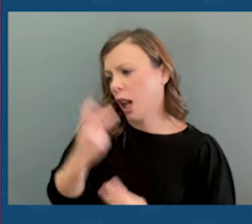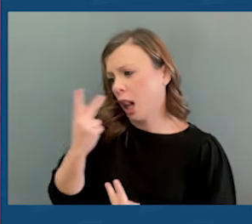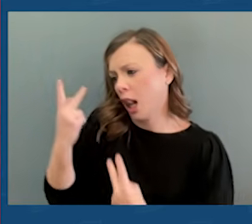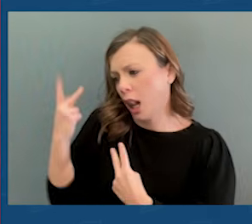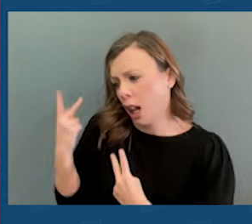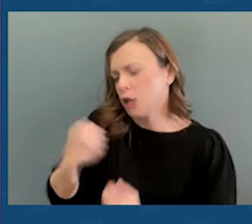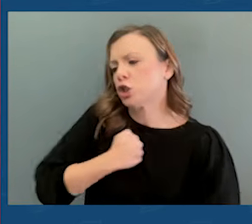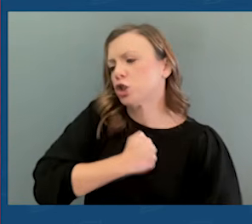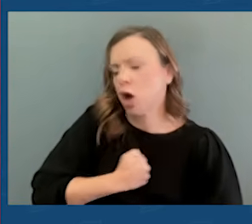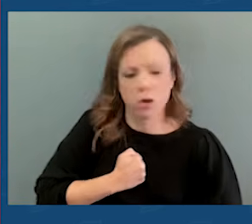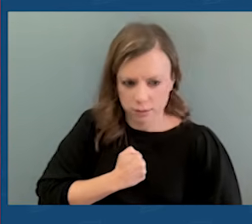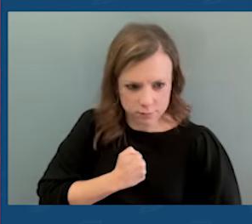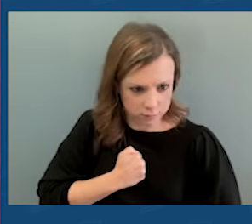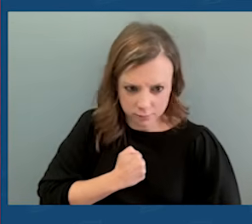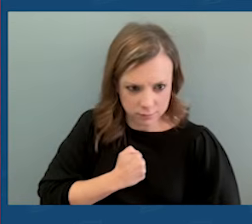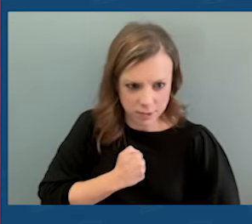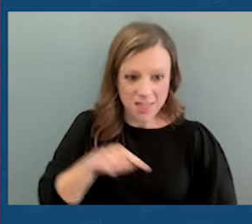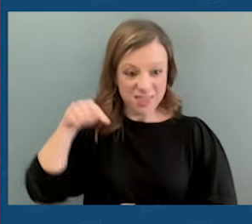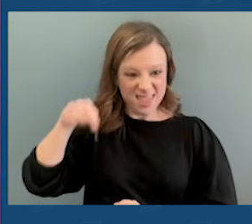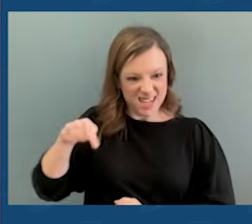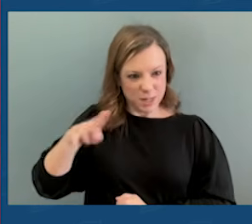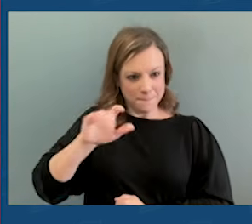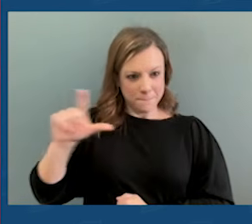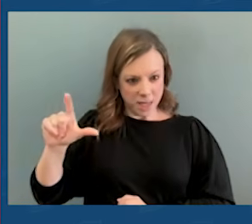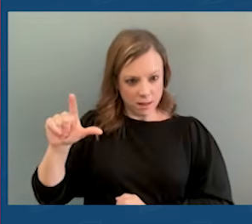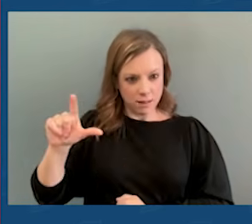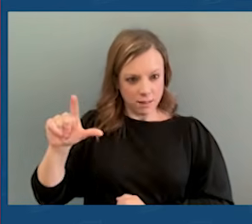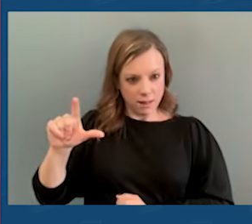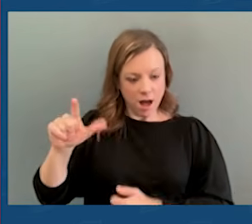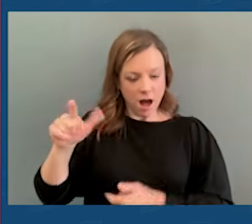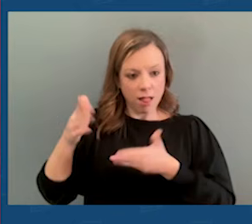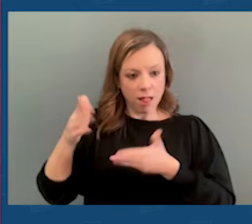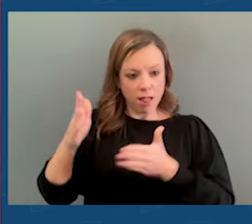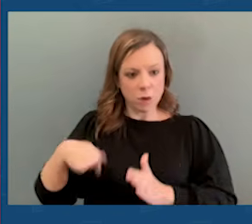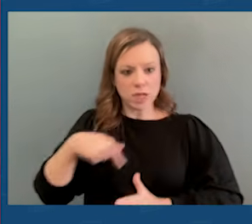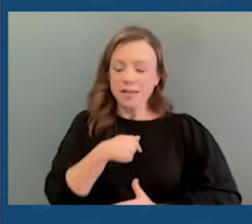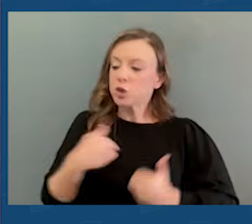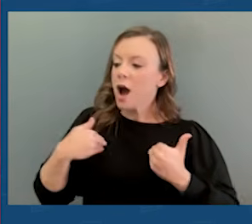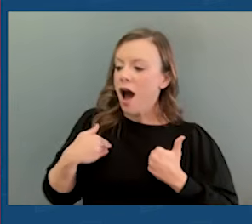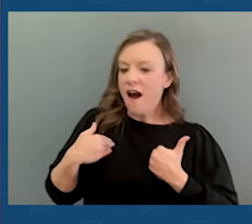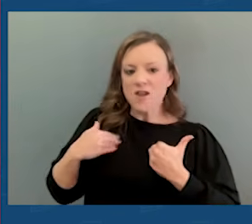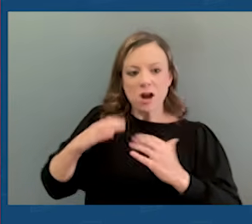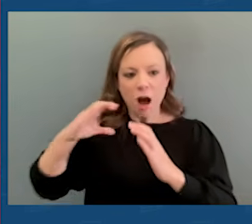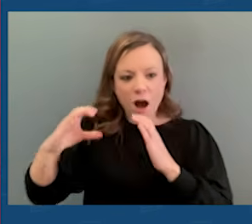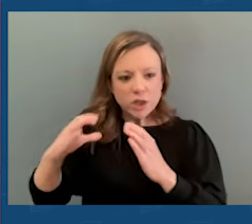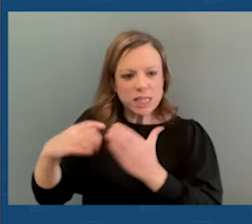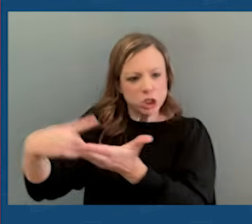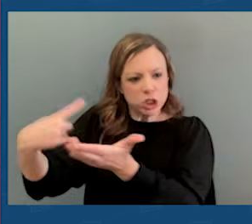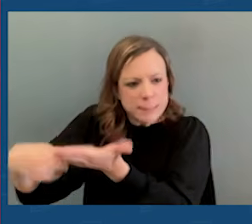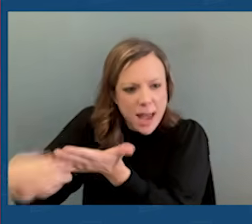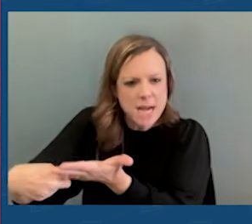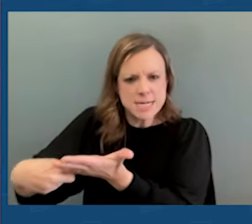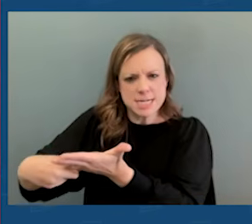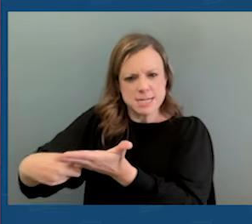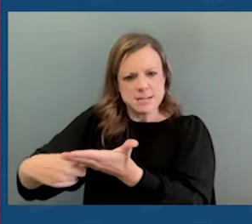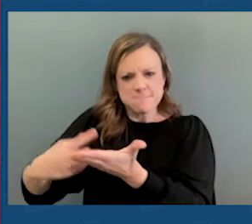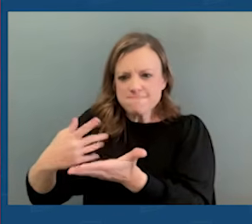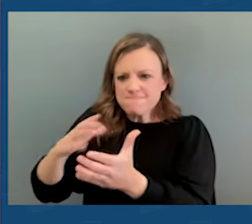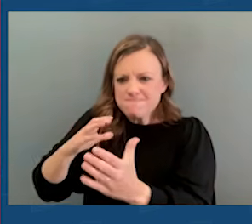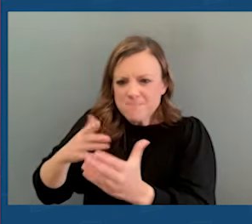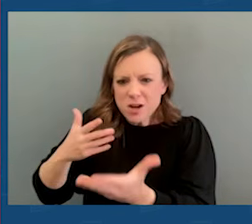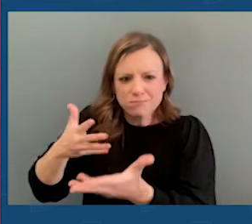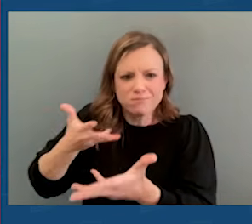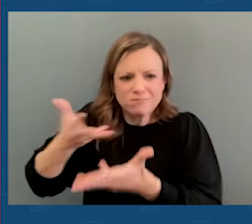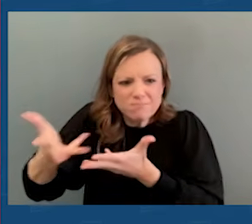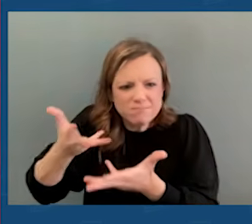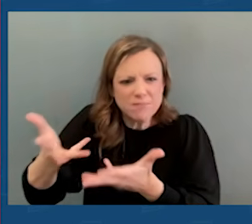This bill makes it possible to have a conversation, a reasoned debate about what we want the future to look